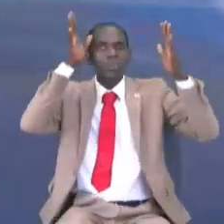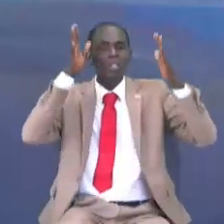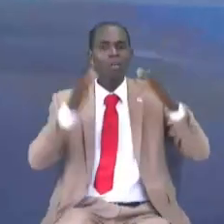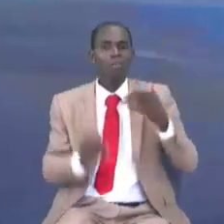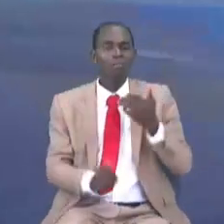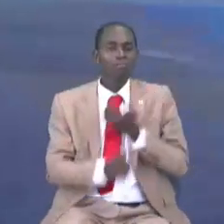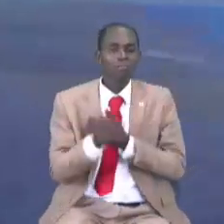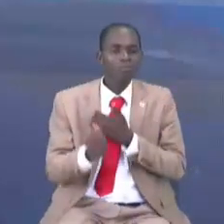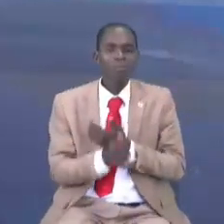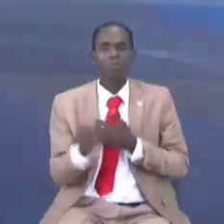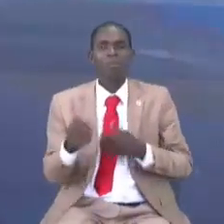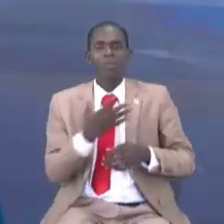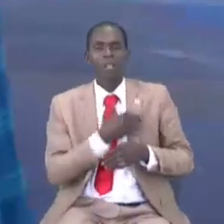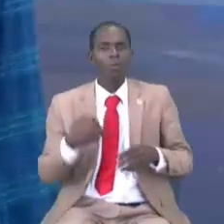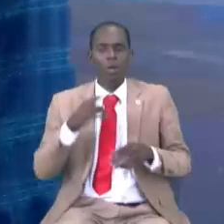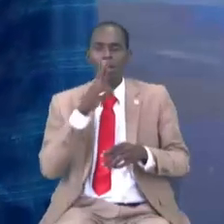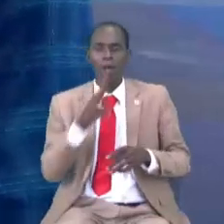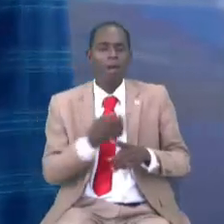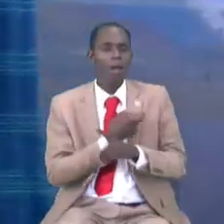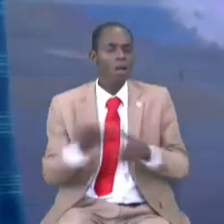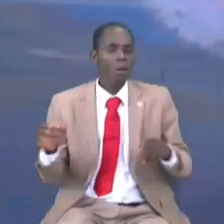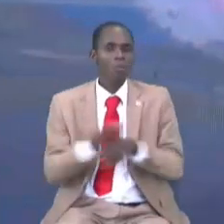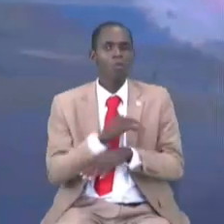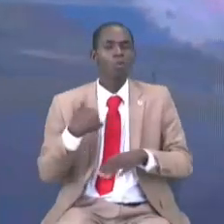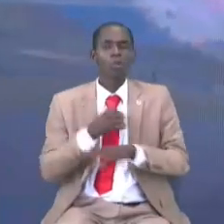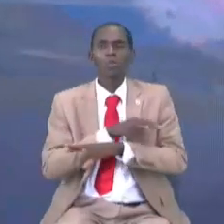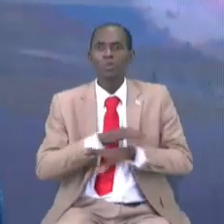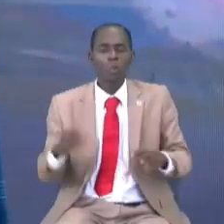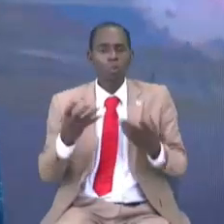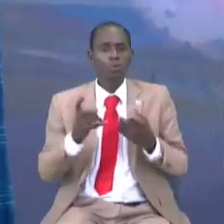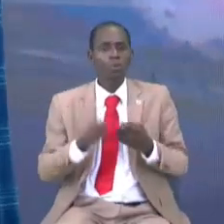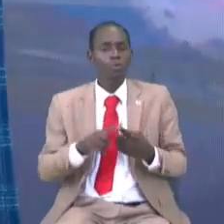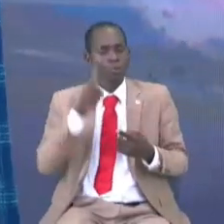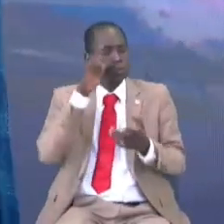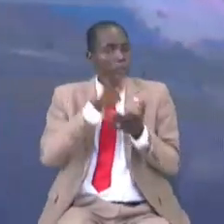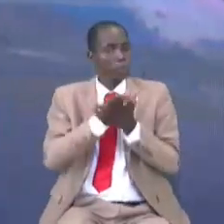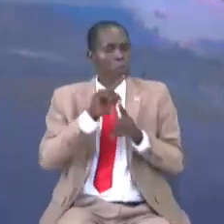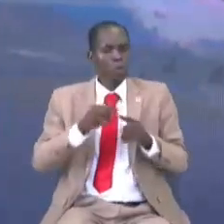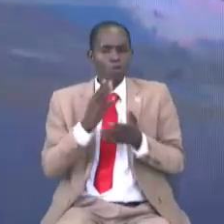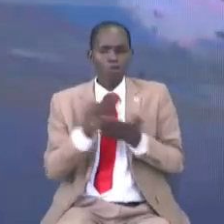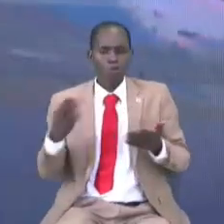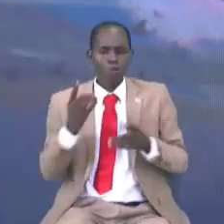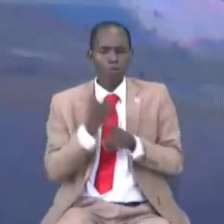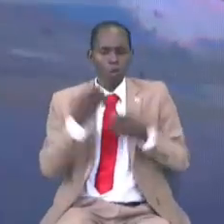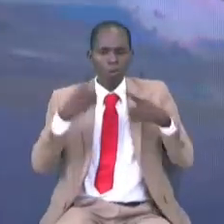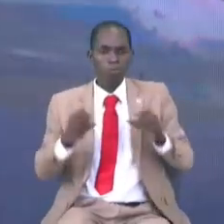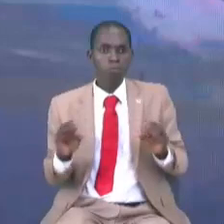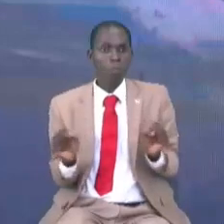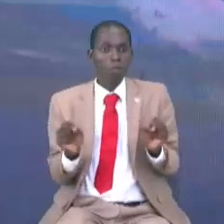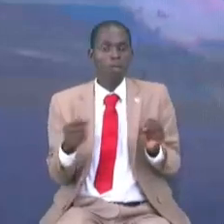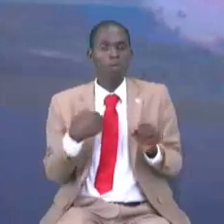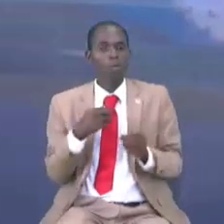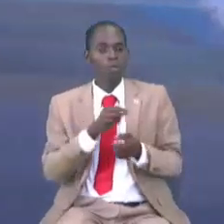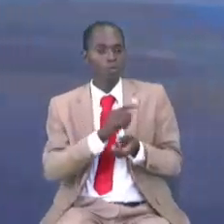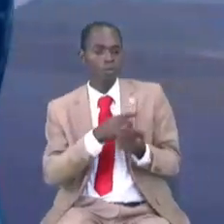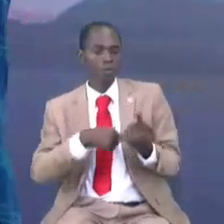a sudden, something came on us. We turn. Within us, there is joy. I look like a man now. I